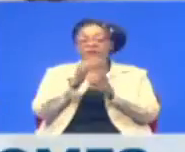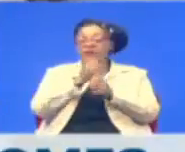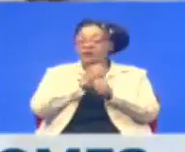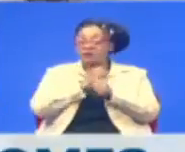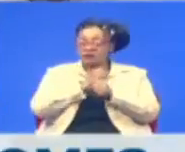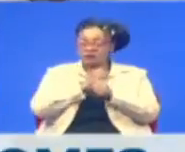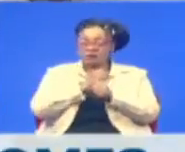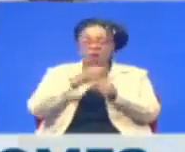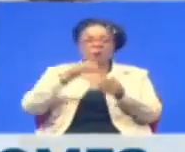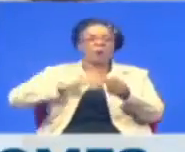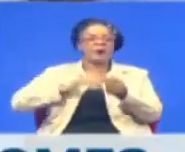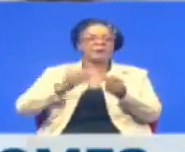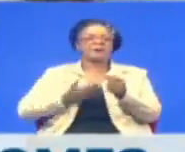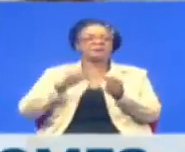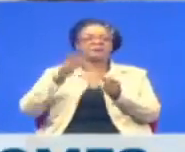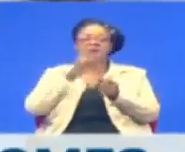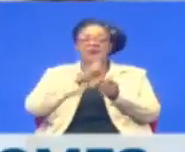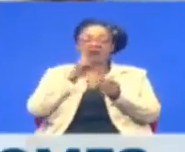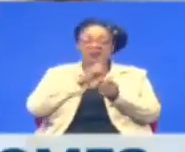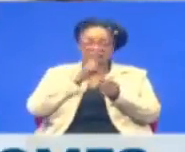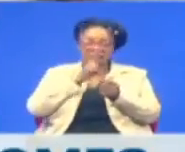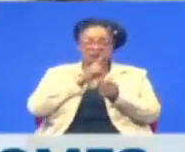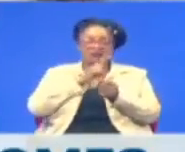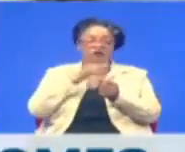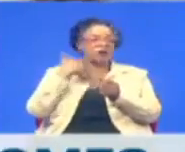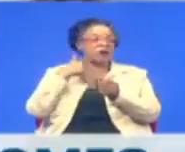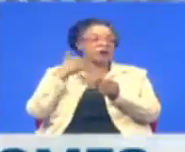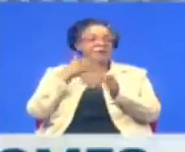the women risk falling into crime if their